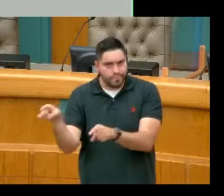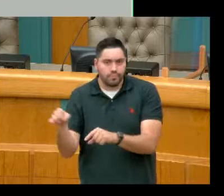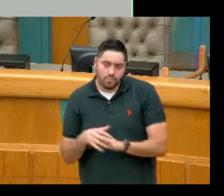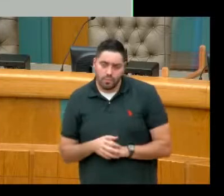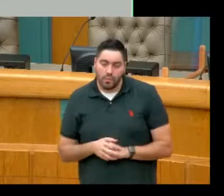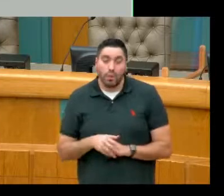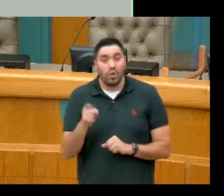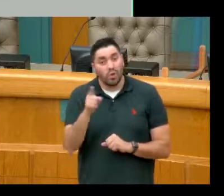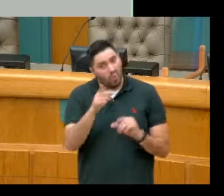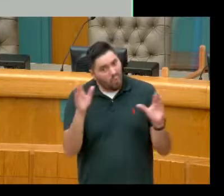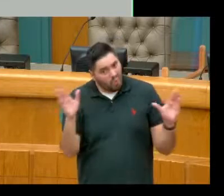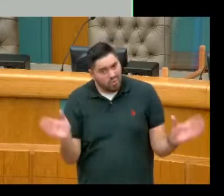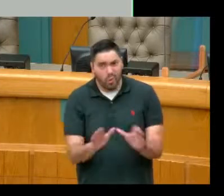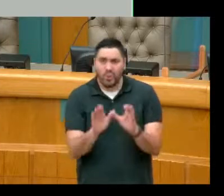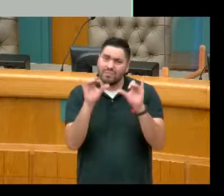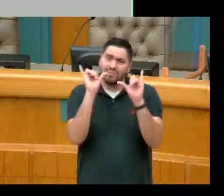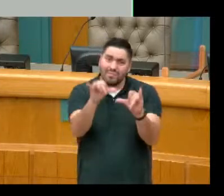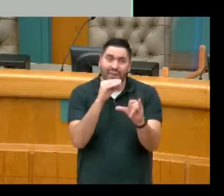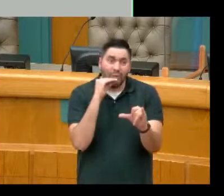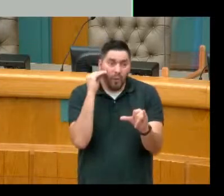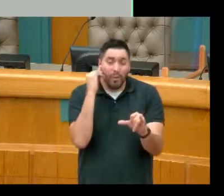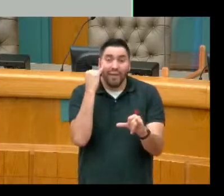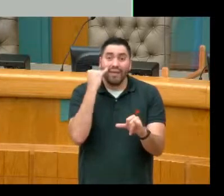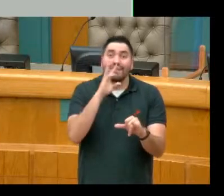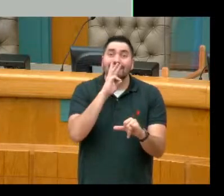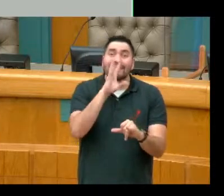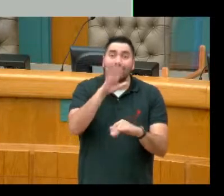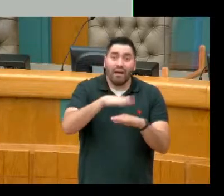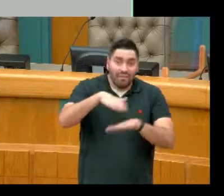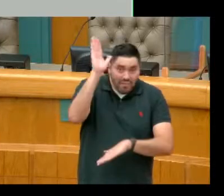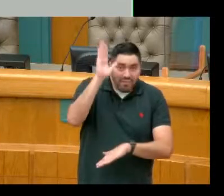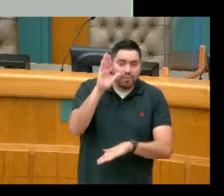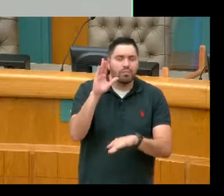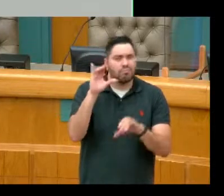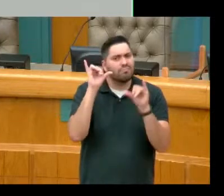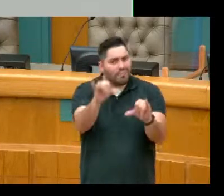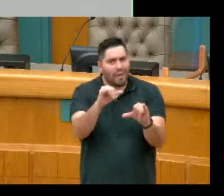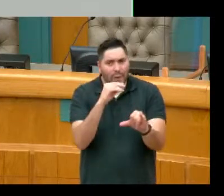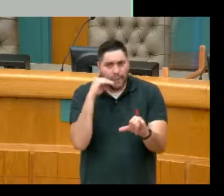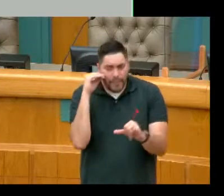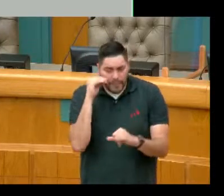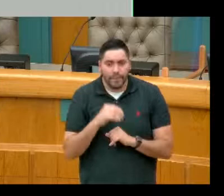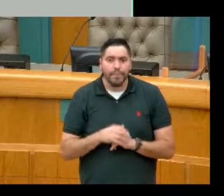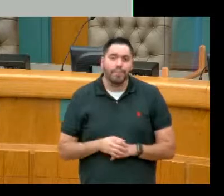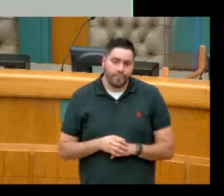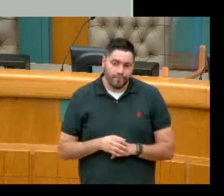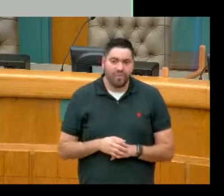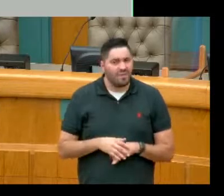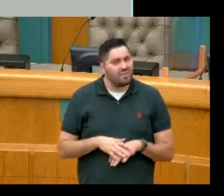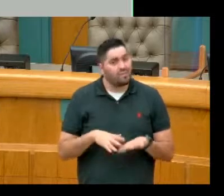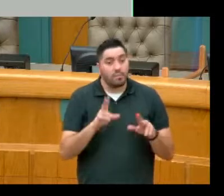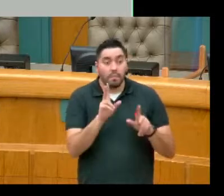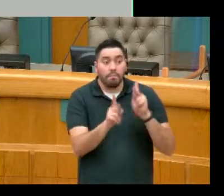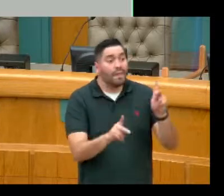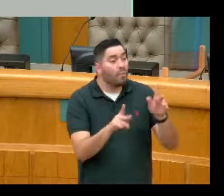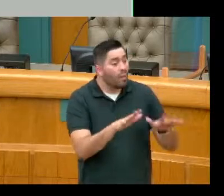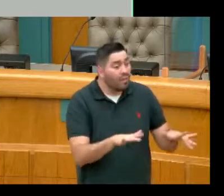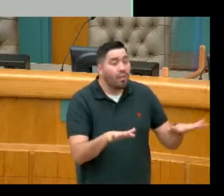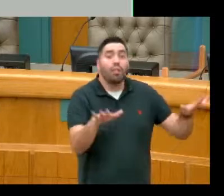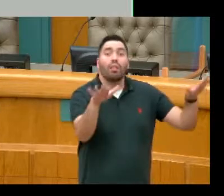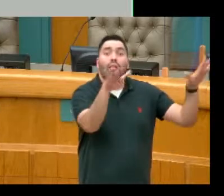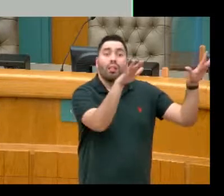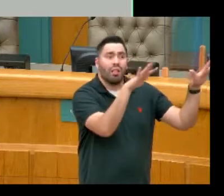two, to help enable evidence-based decision-making on the behalf of our local leaders. There are several interventions and